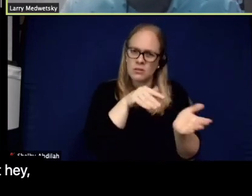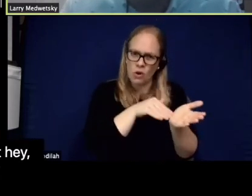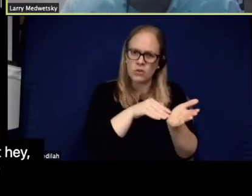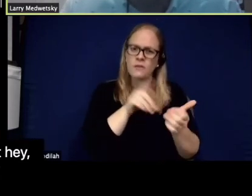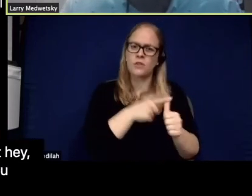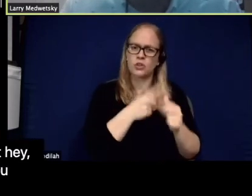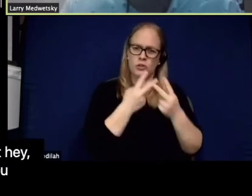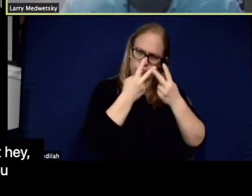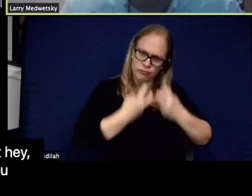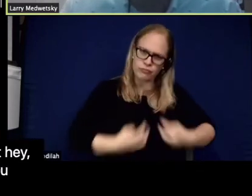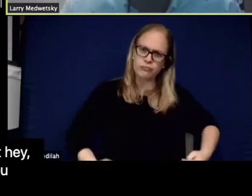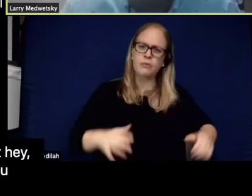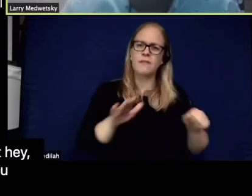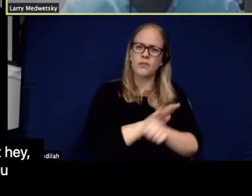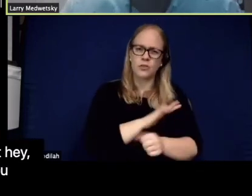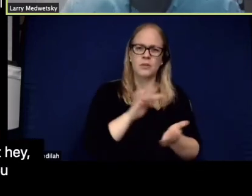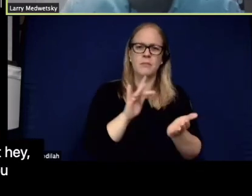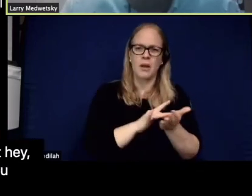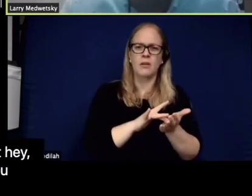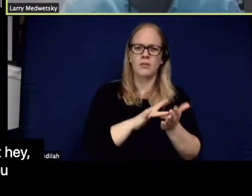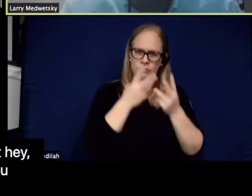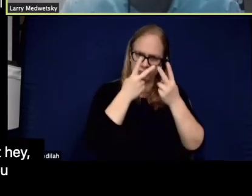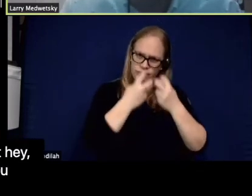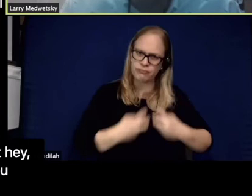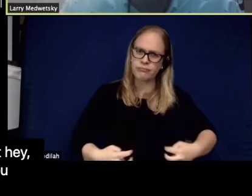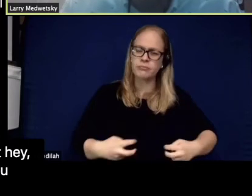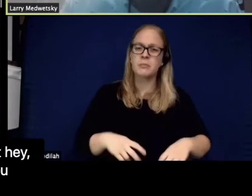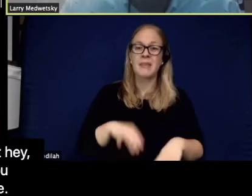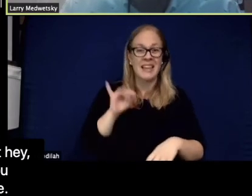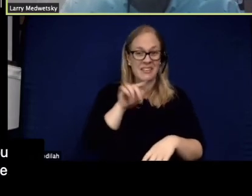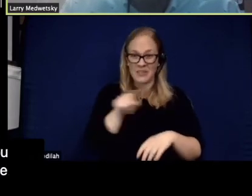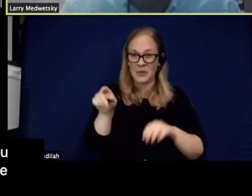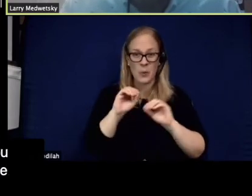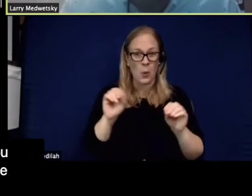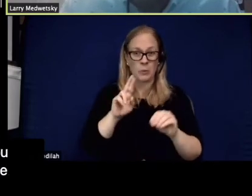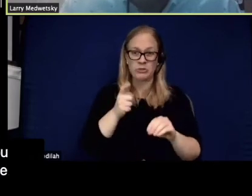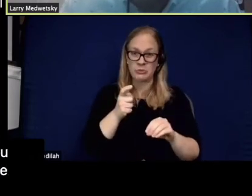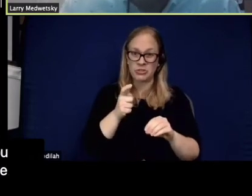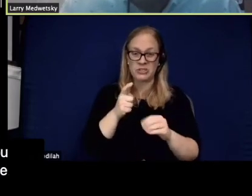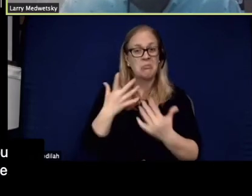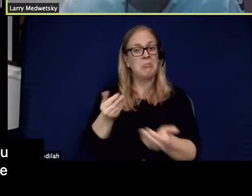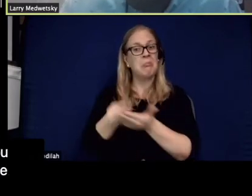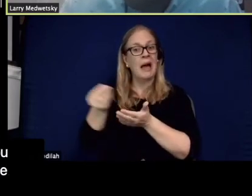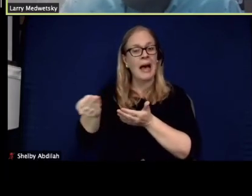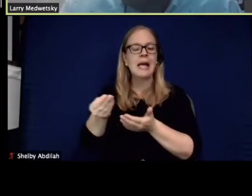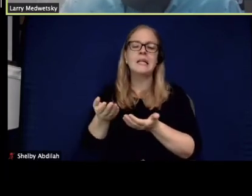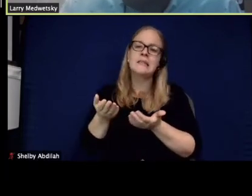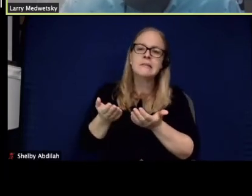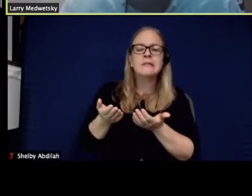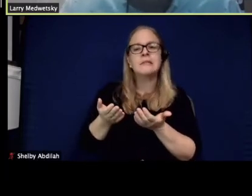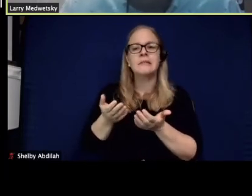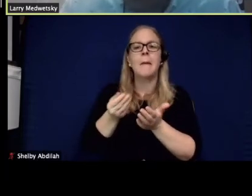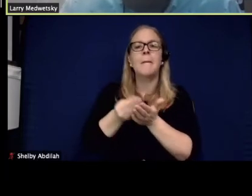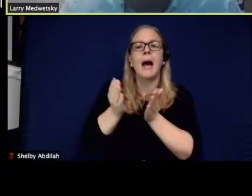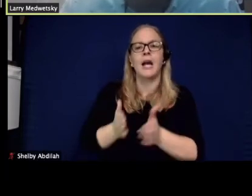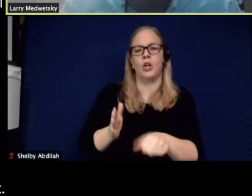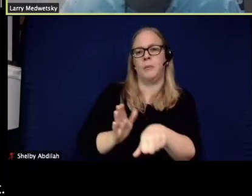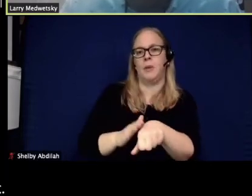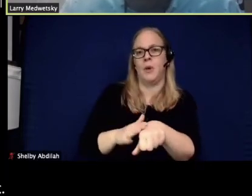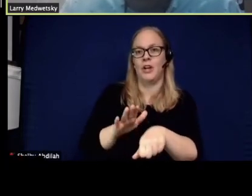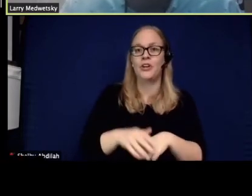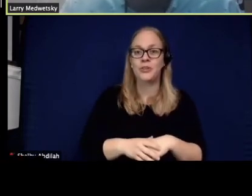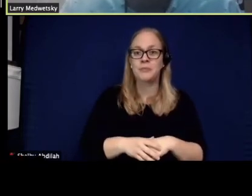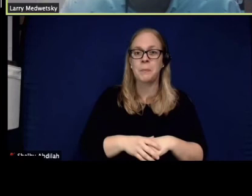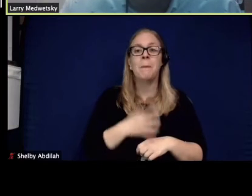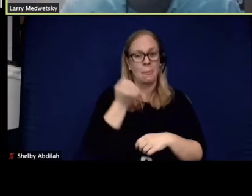don't get a medical prescription, then just beware. They're only going to be available for adults, not children,